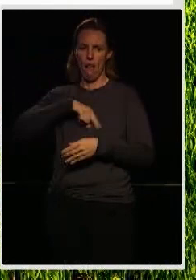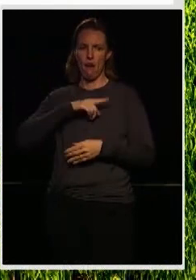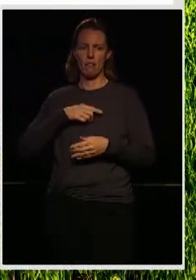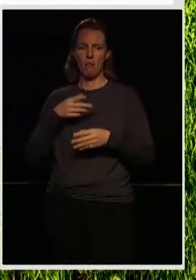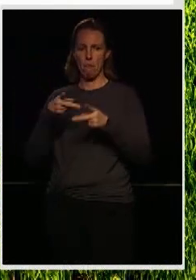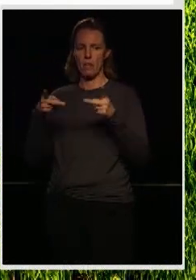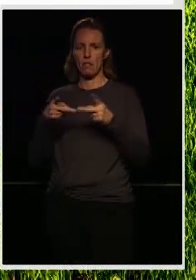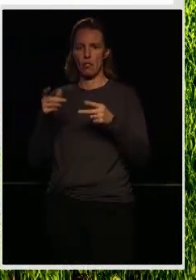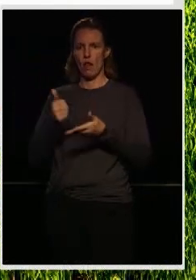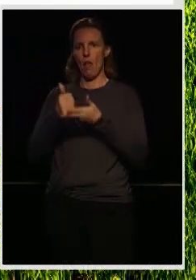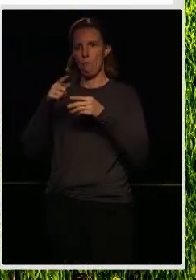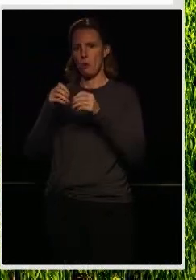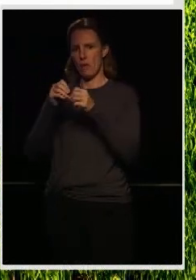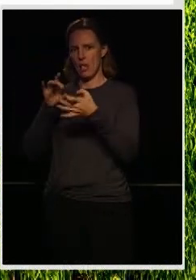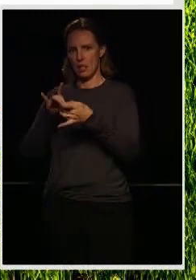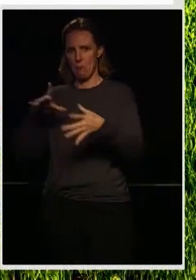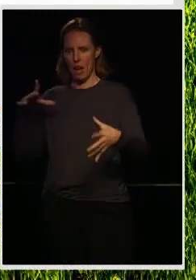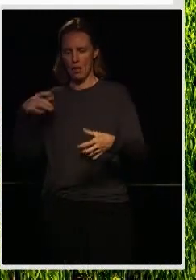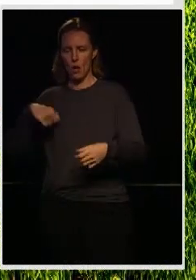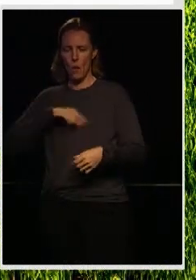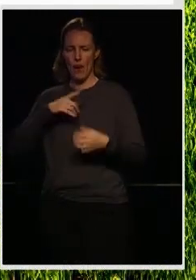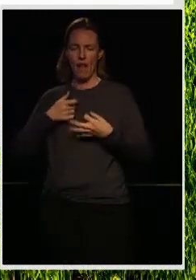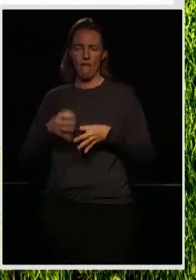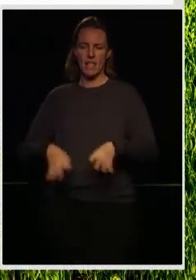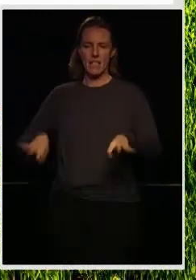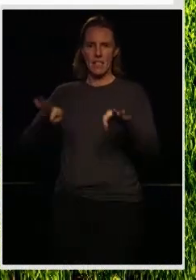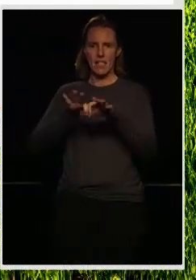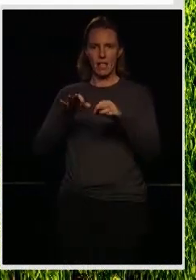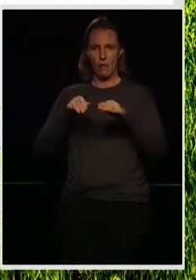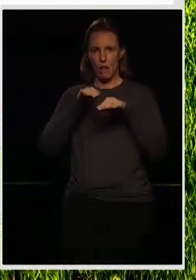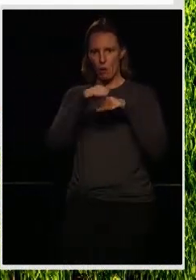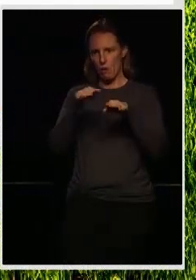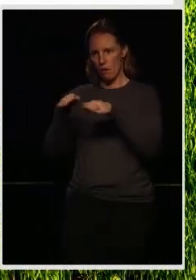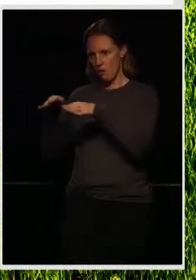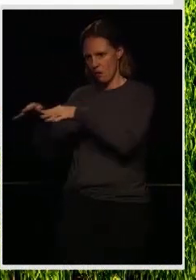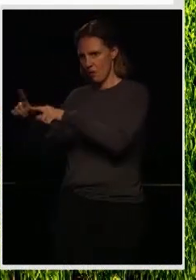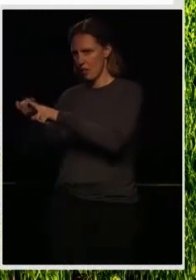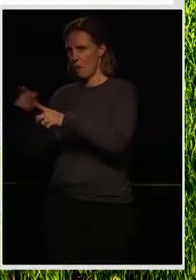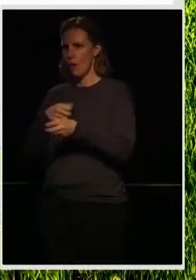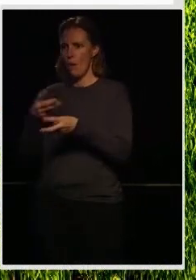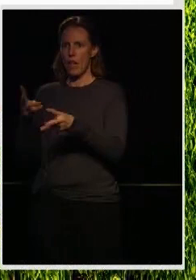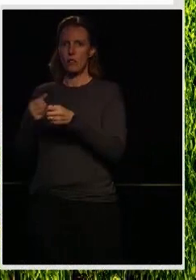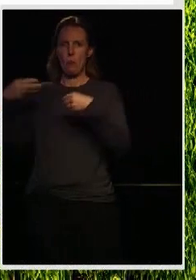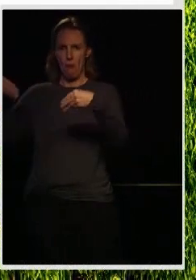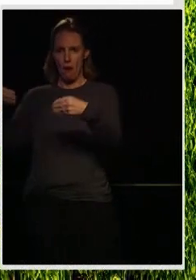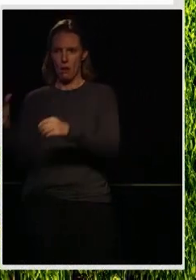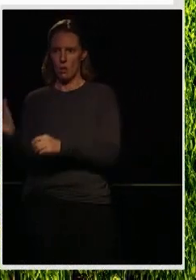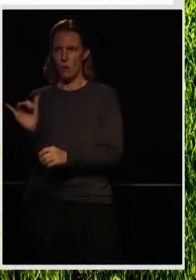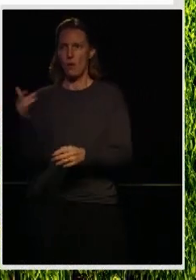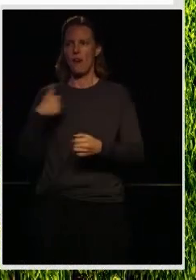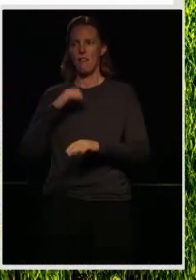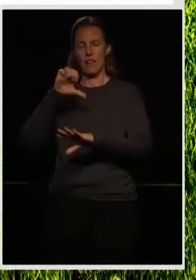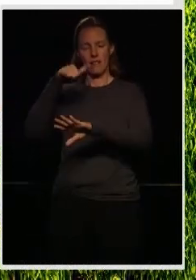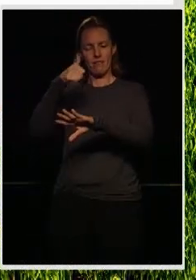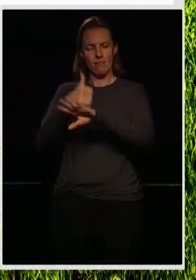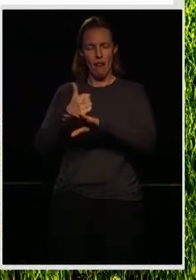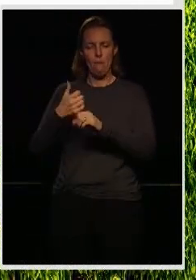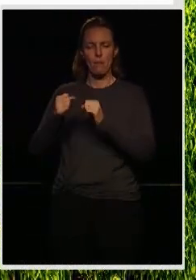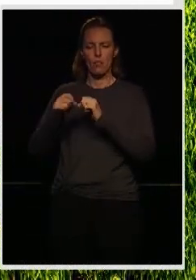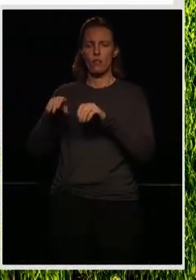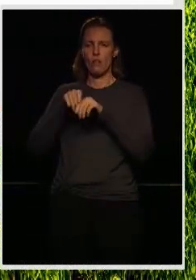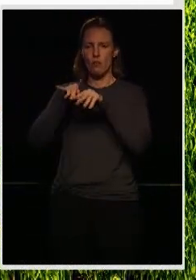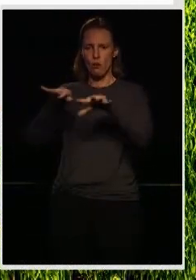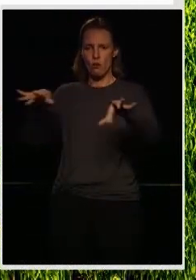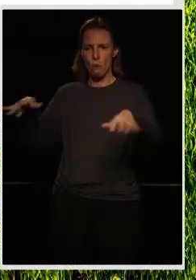us to expand. We have significant channels to market as well. We have an established distribution agreement with one of the